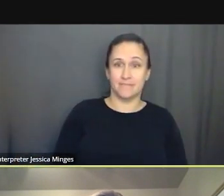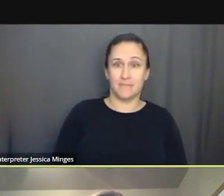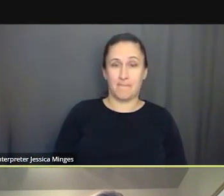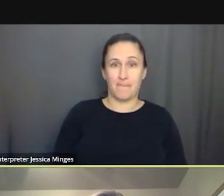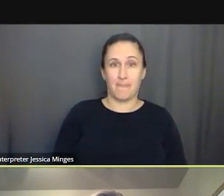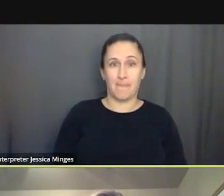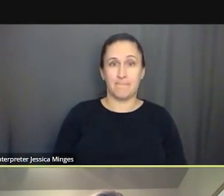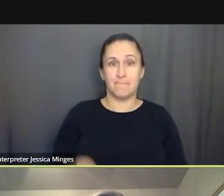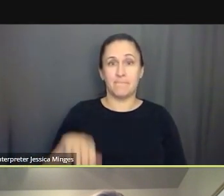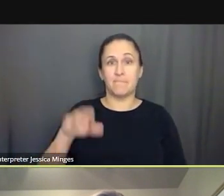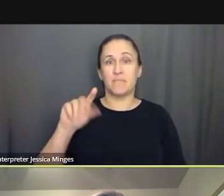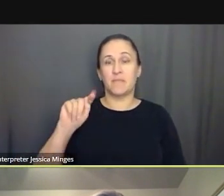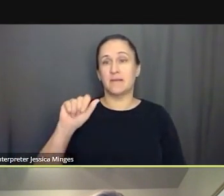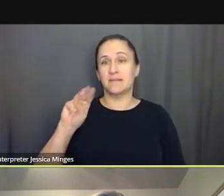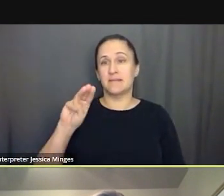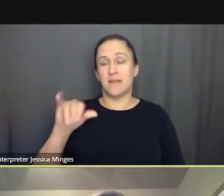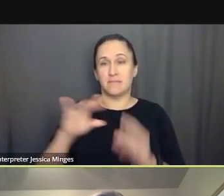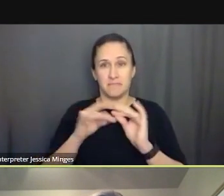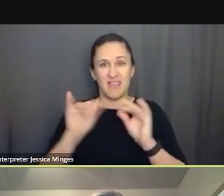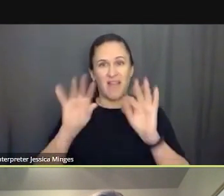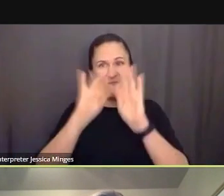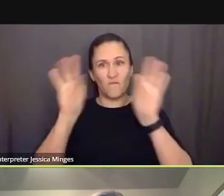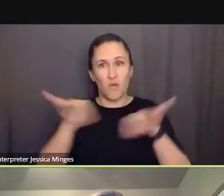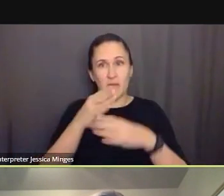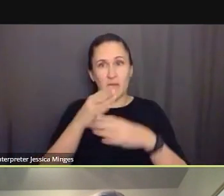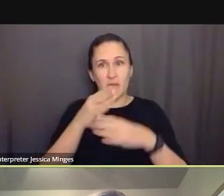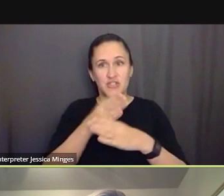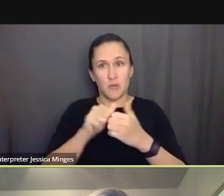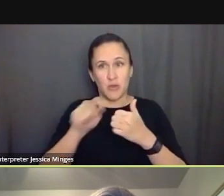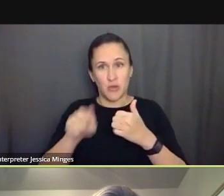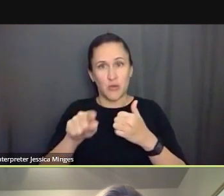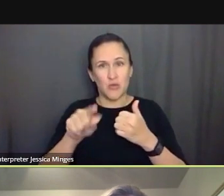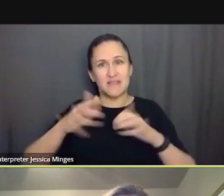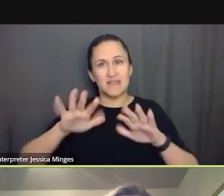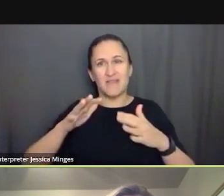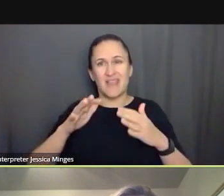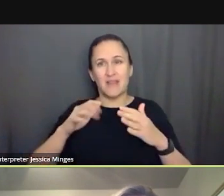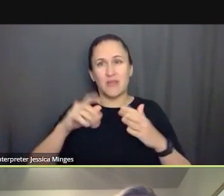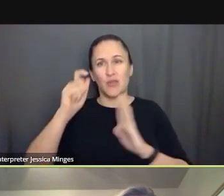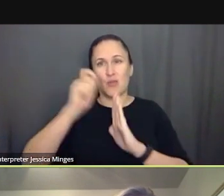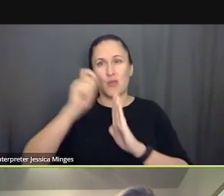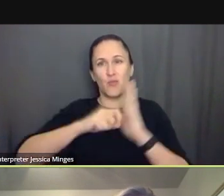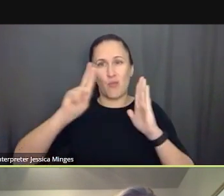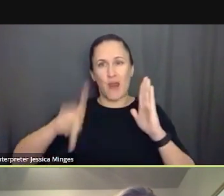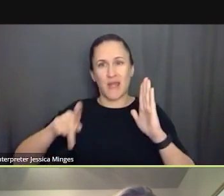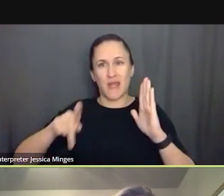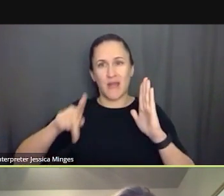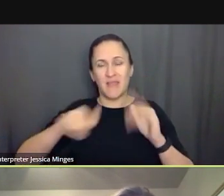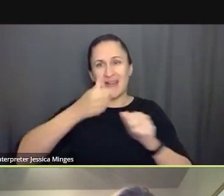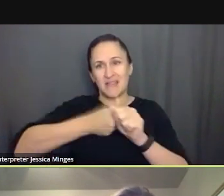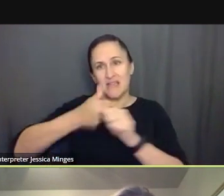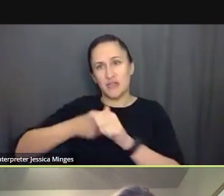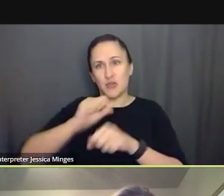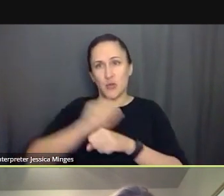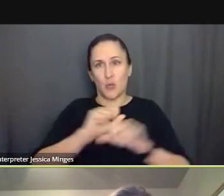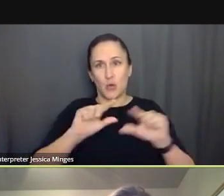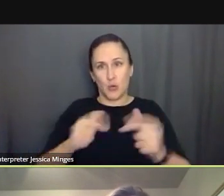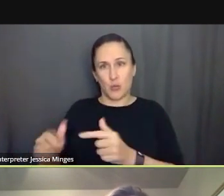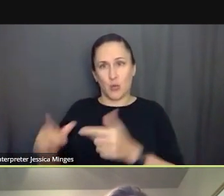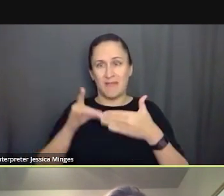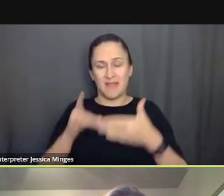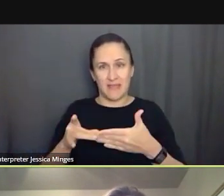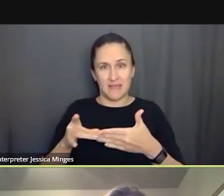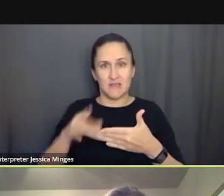So this the form that I shared with you is the kind of like write-up that each of the work group leads would